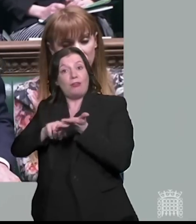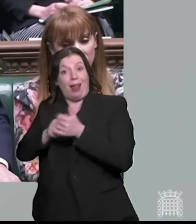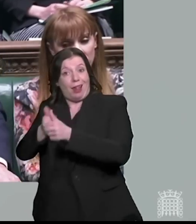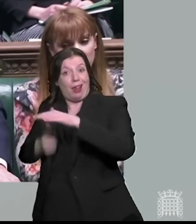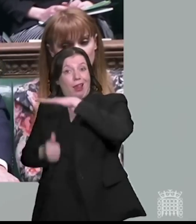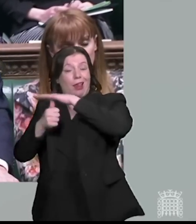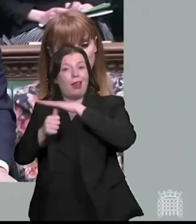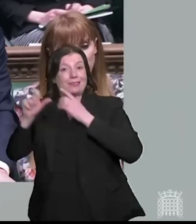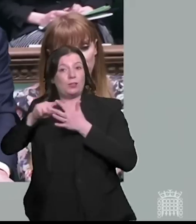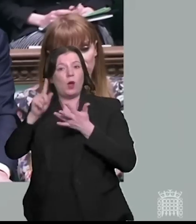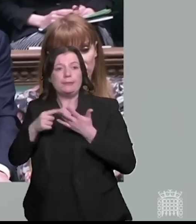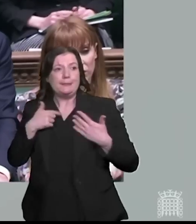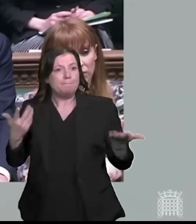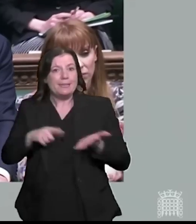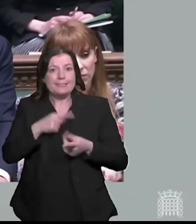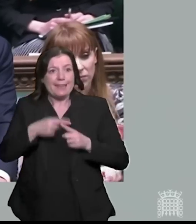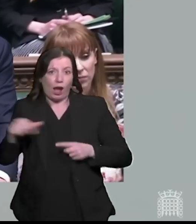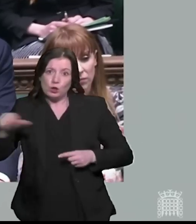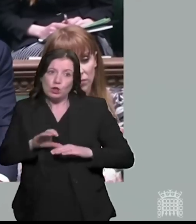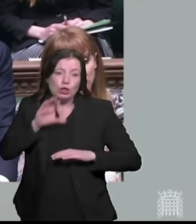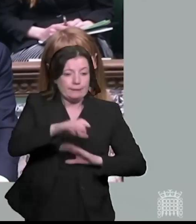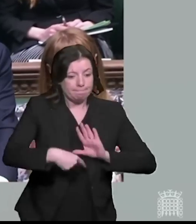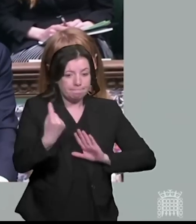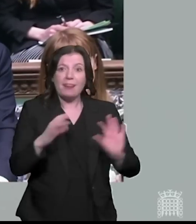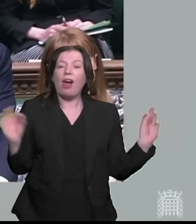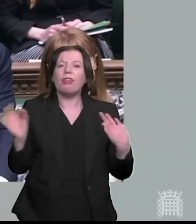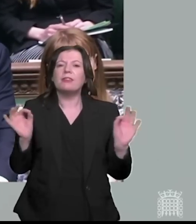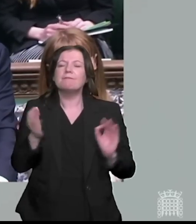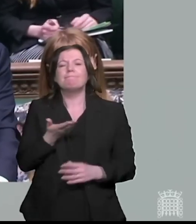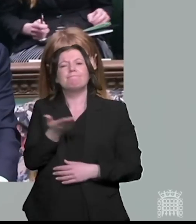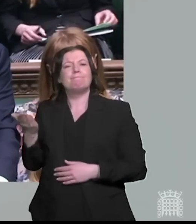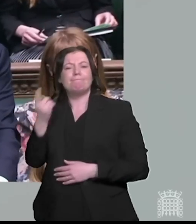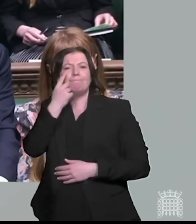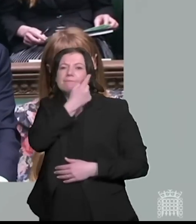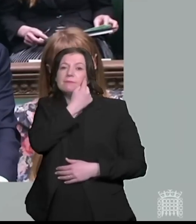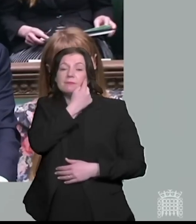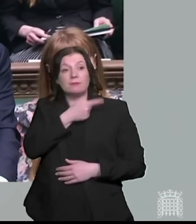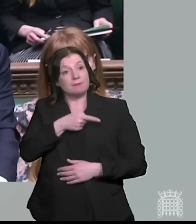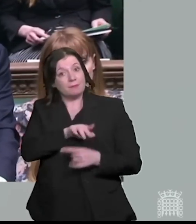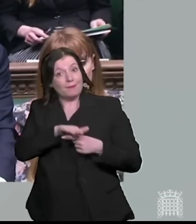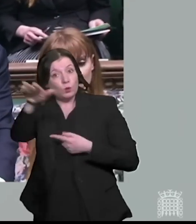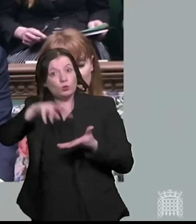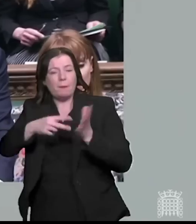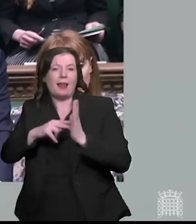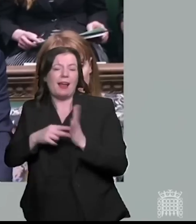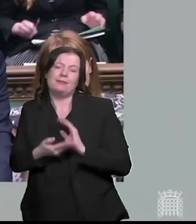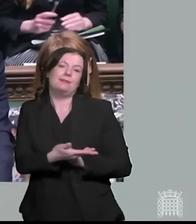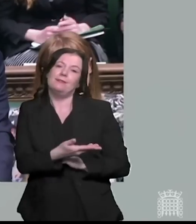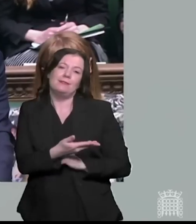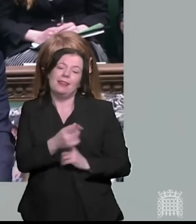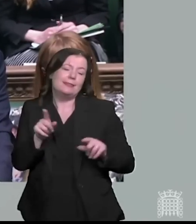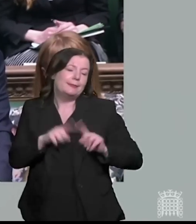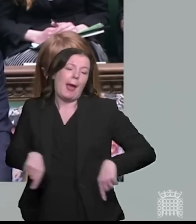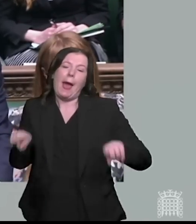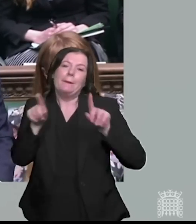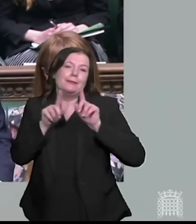that they should be paying more. And the long-term plan just isn't there. The same old Tory choices, the